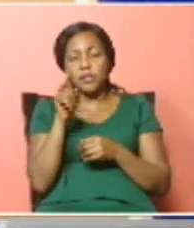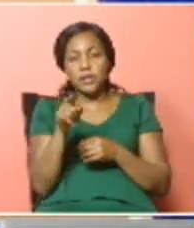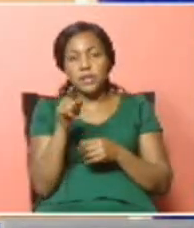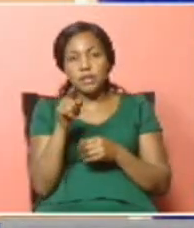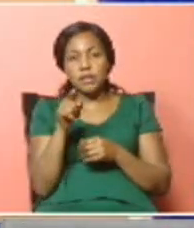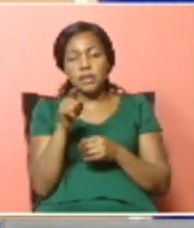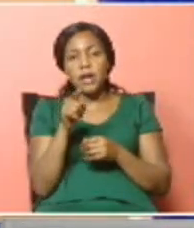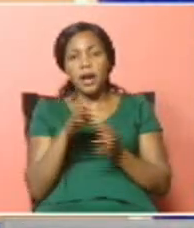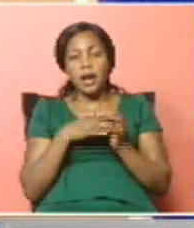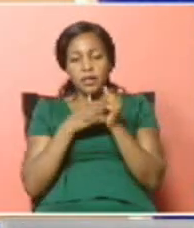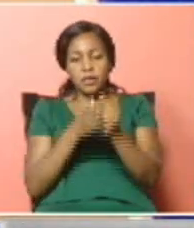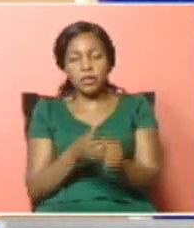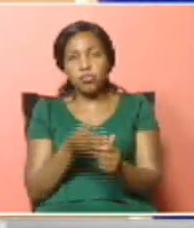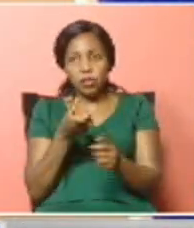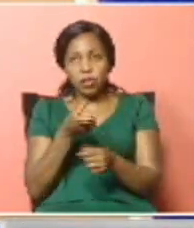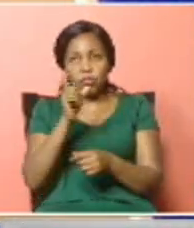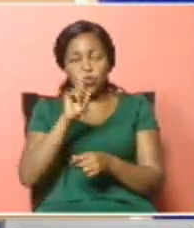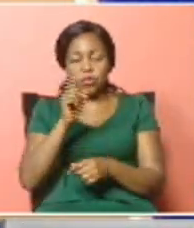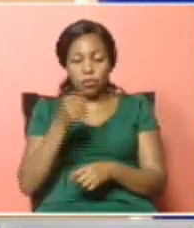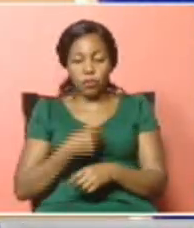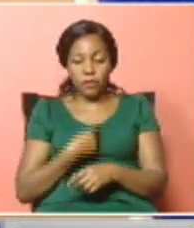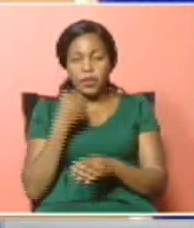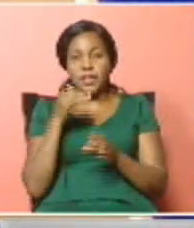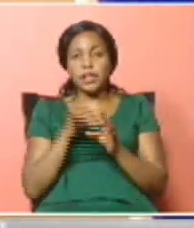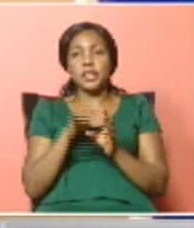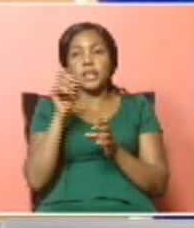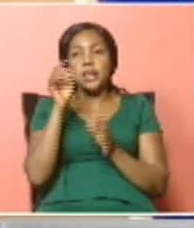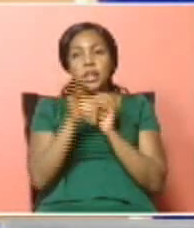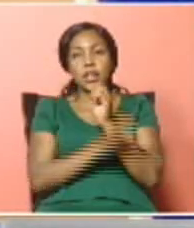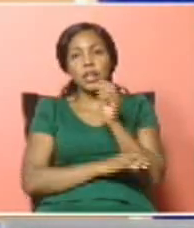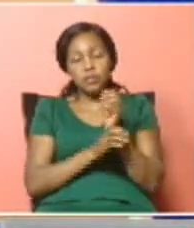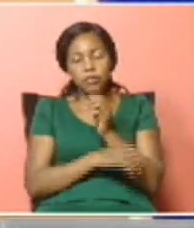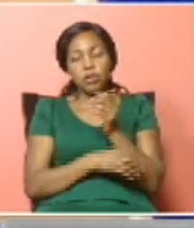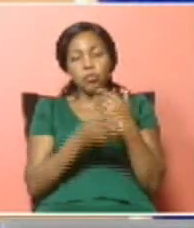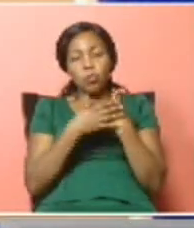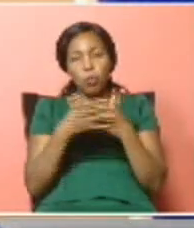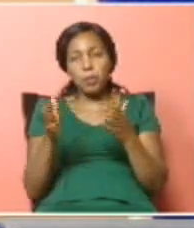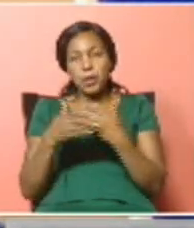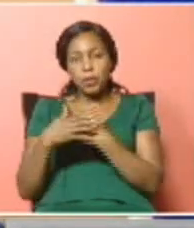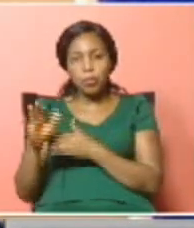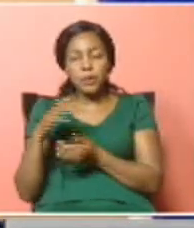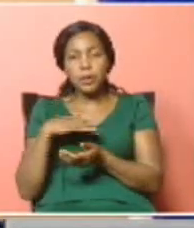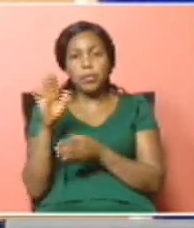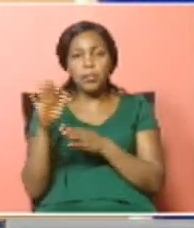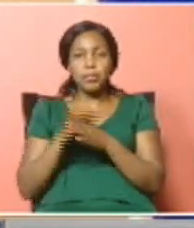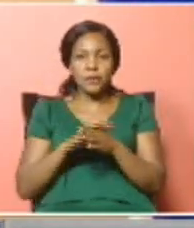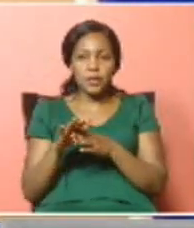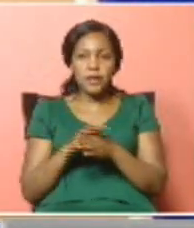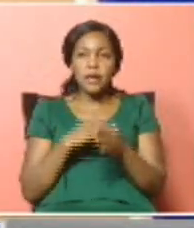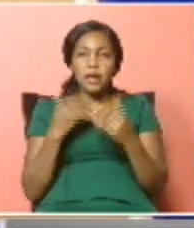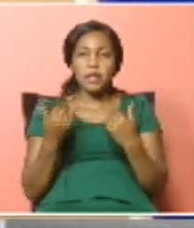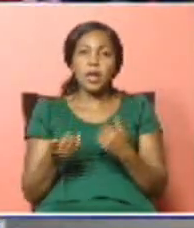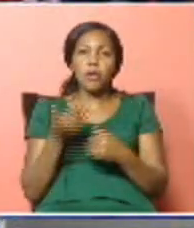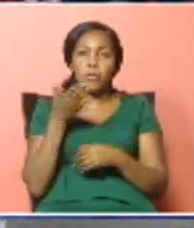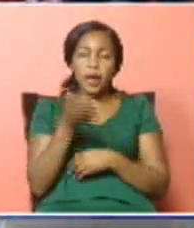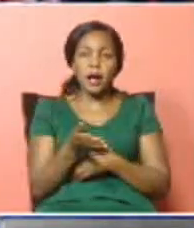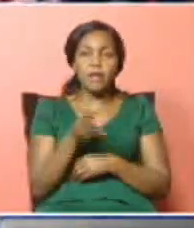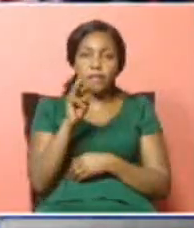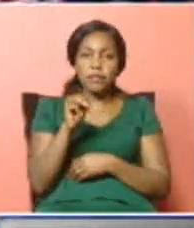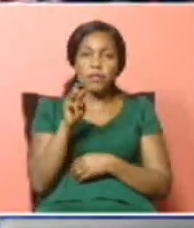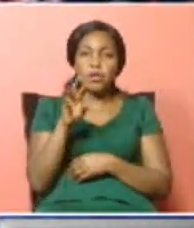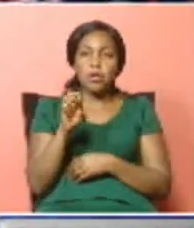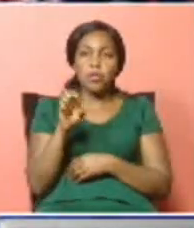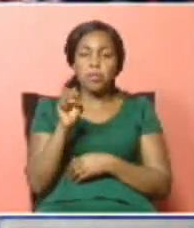in the government's ability to deal with COVID-19 in the country. And to help us appreciate and disseminate this information, we have Mathias Mwesige, who